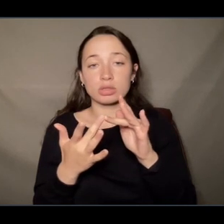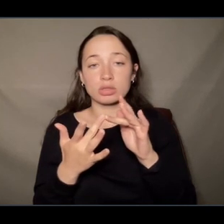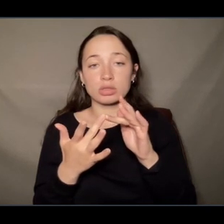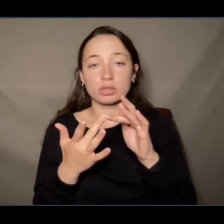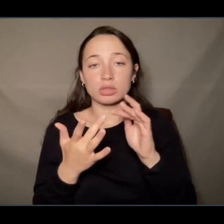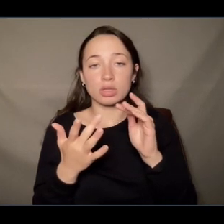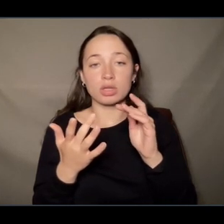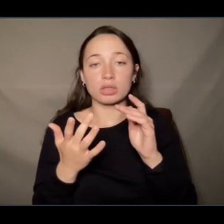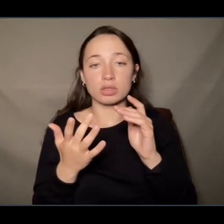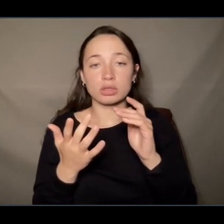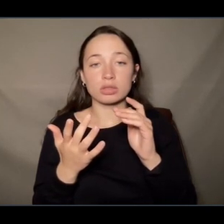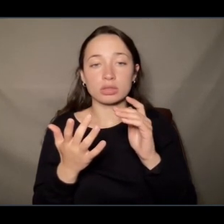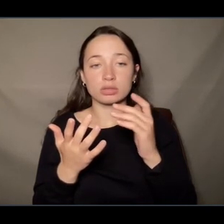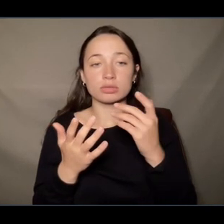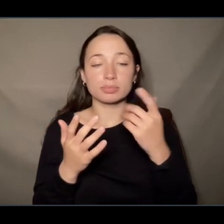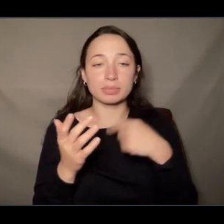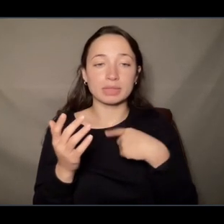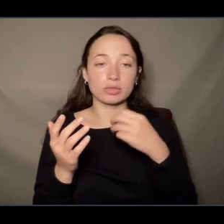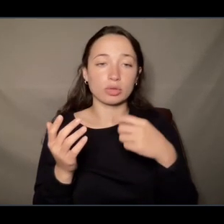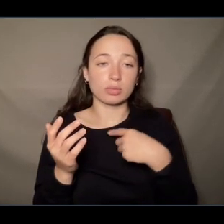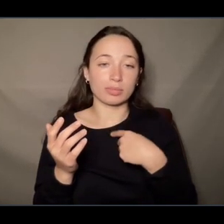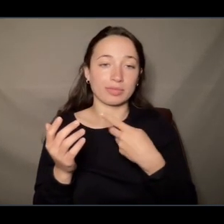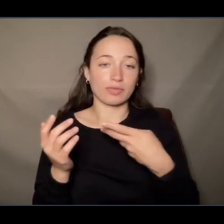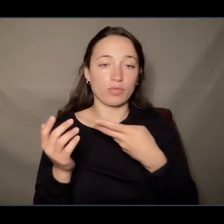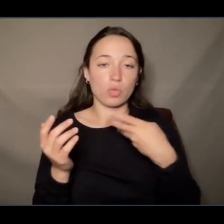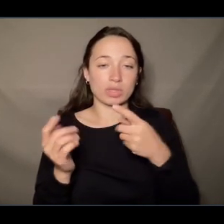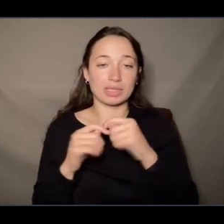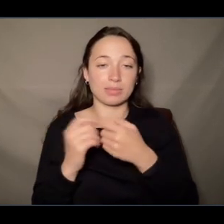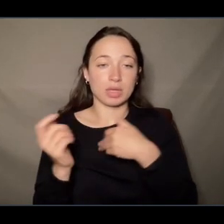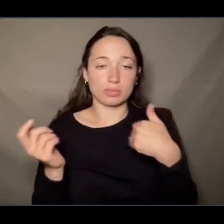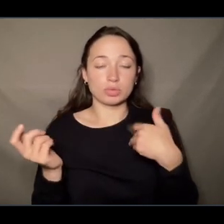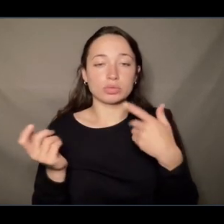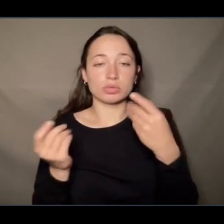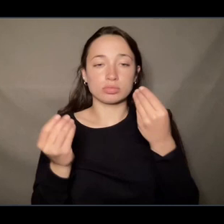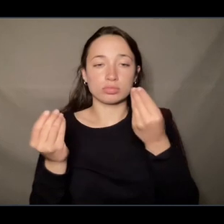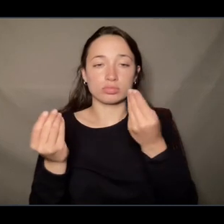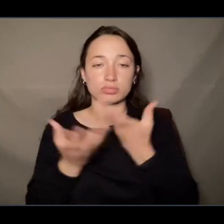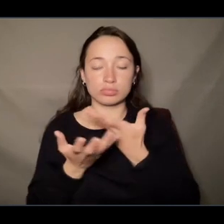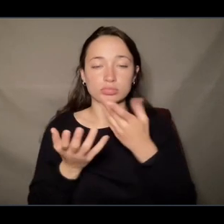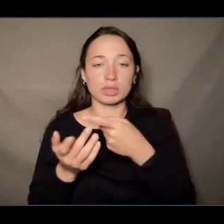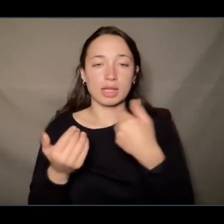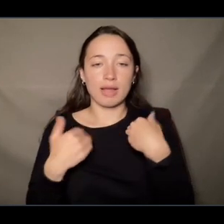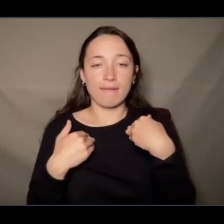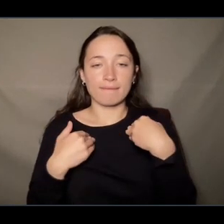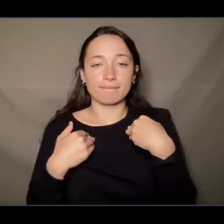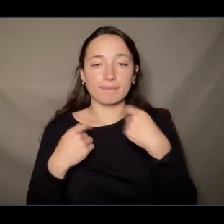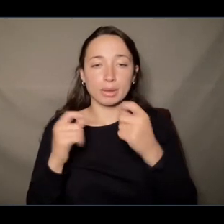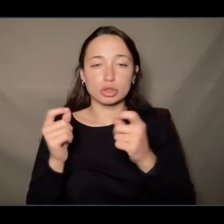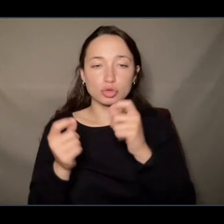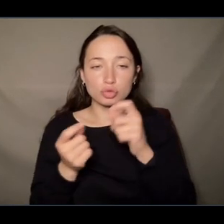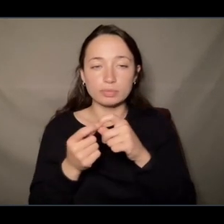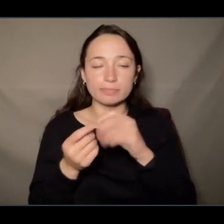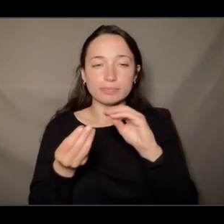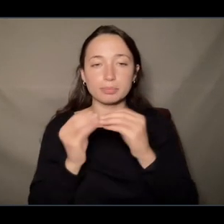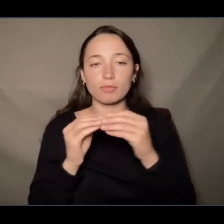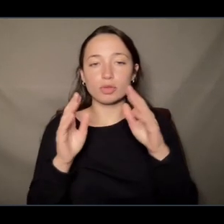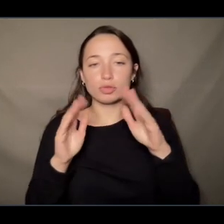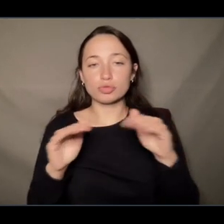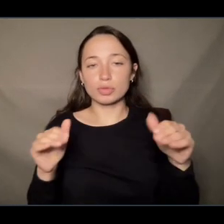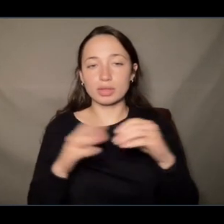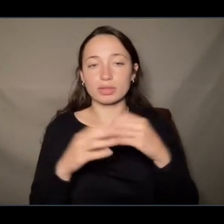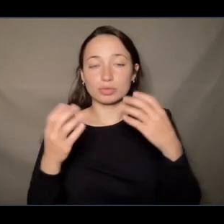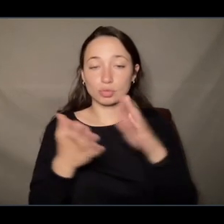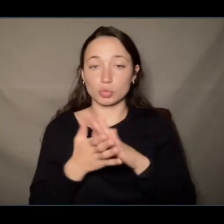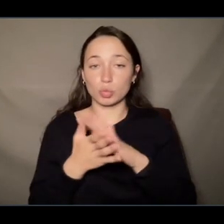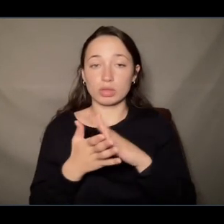The school contacts me or one of my team members and lets us know that they have a certain number of children in the